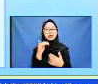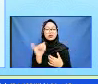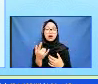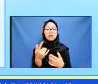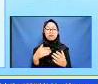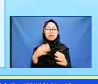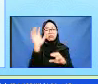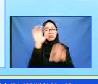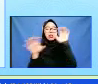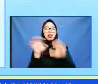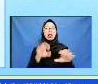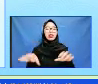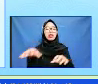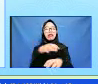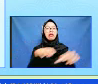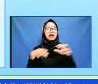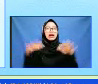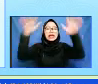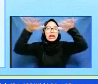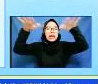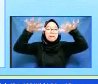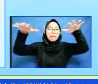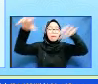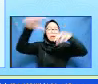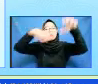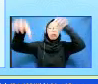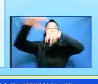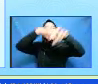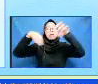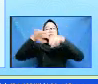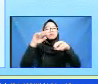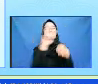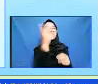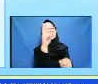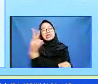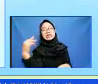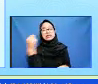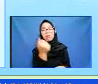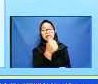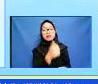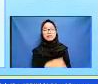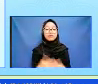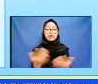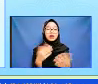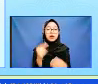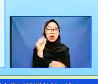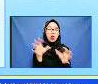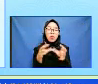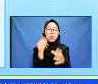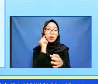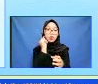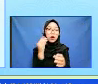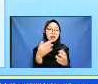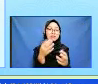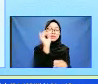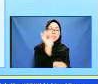those groups. Many women in the rural area and also indigenous people, because they are who are